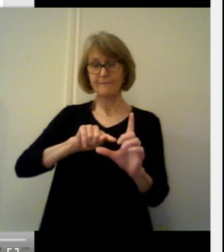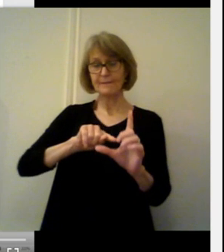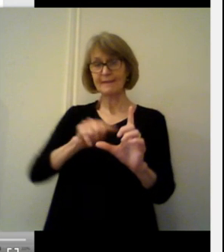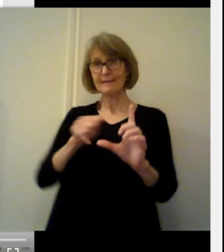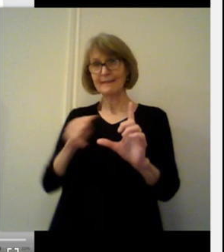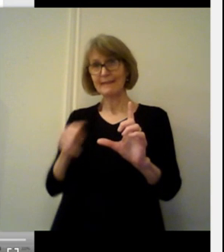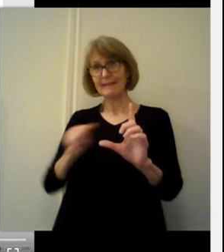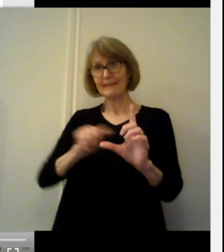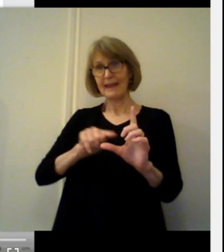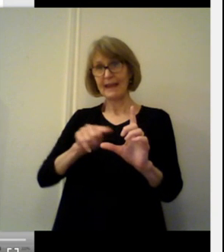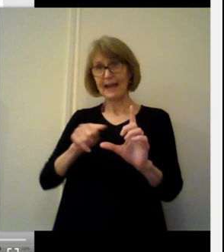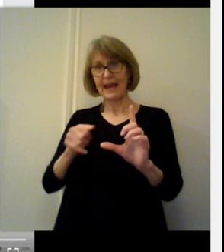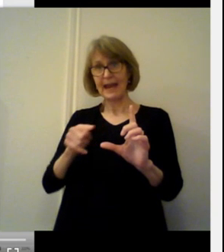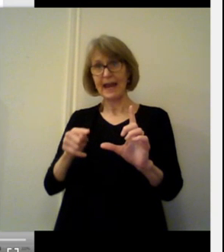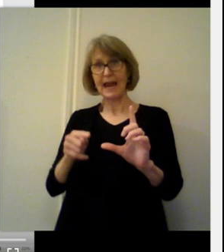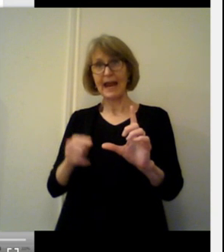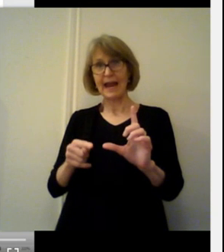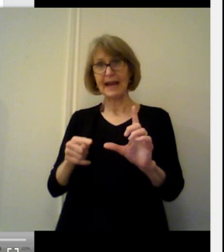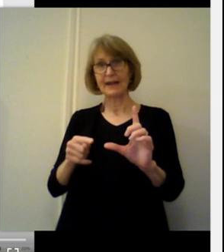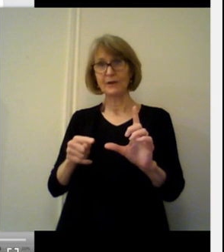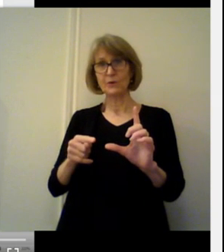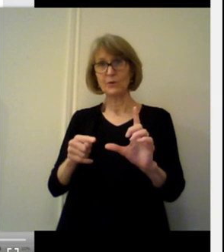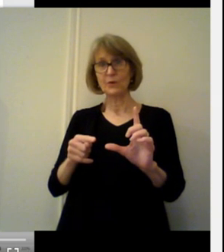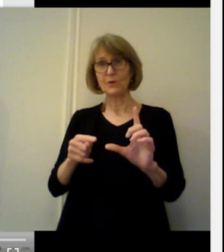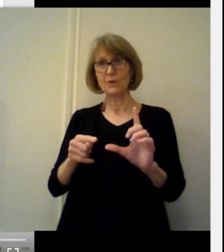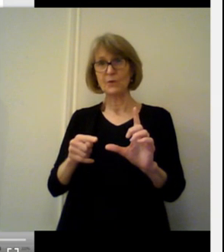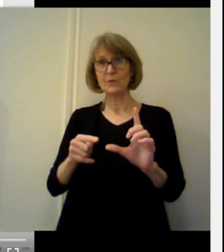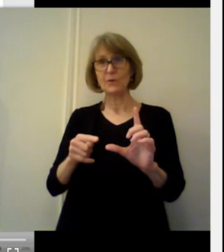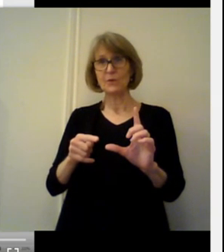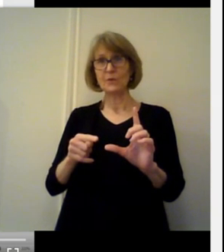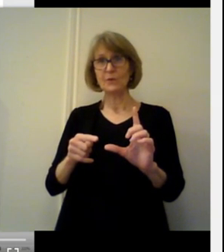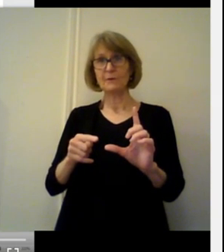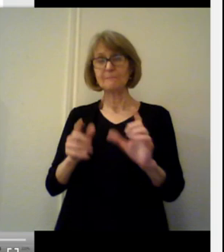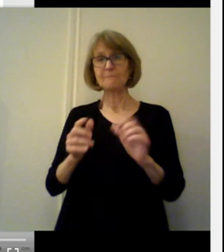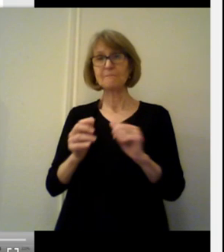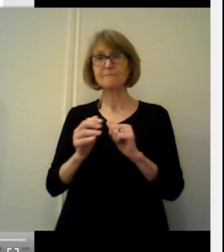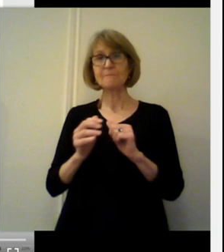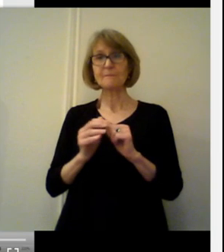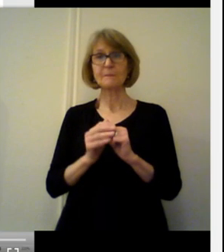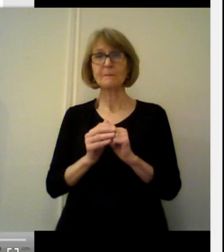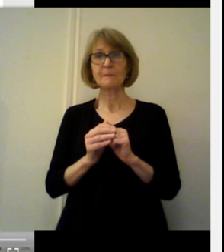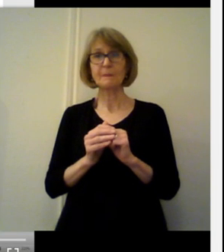the intercepted arc. But notice the way they show us the